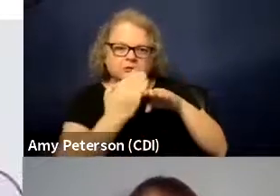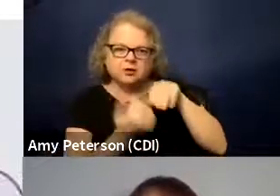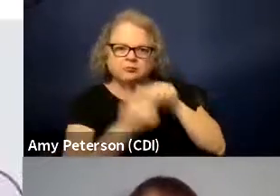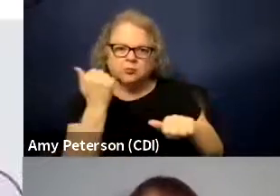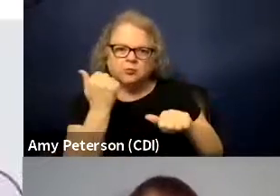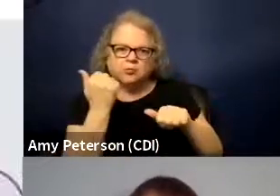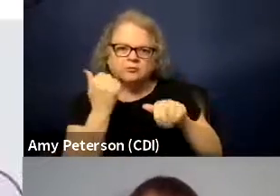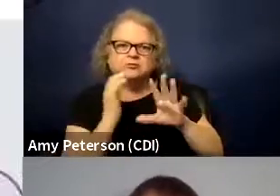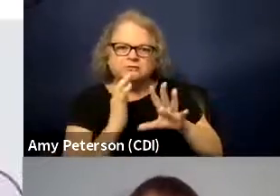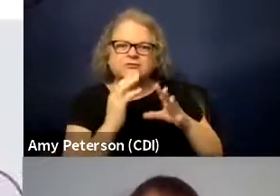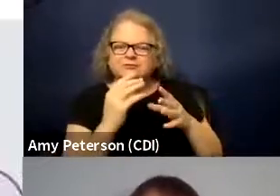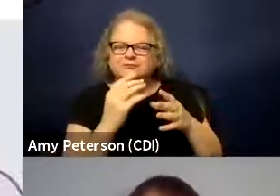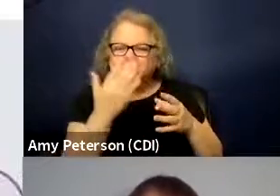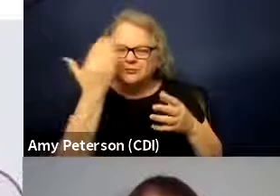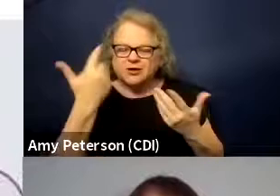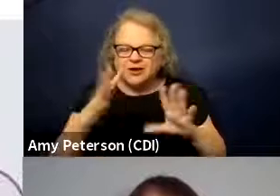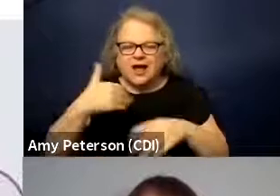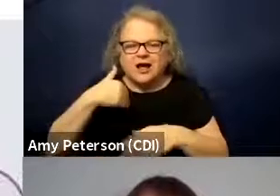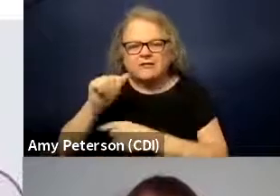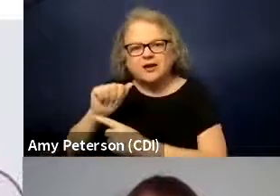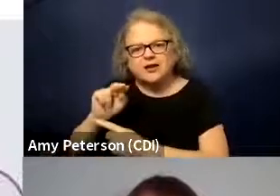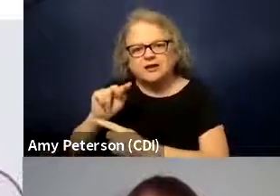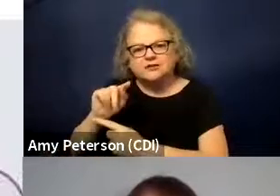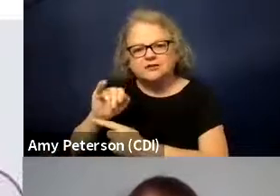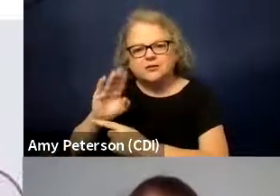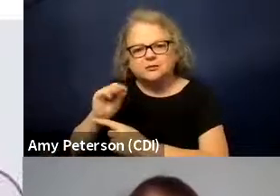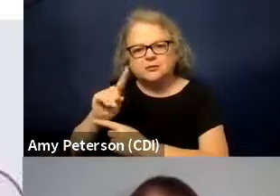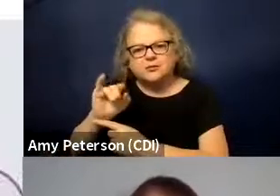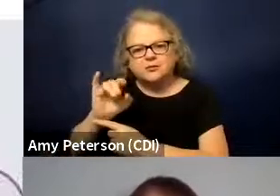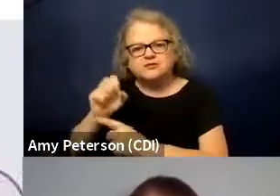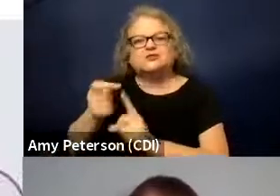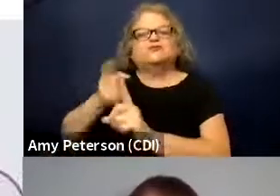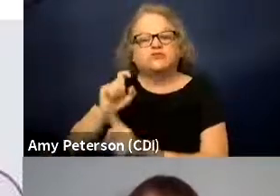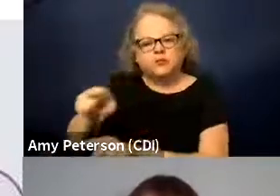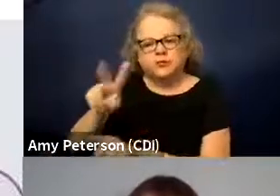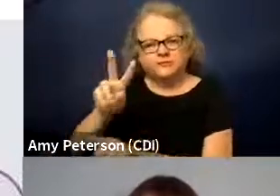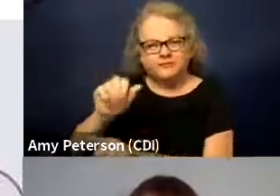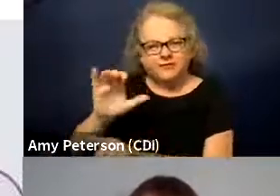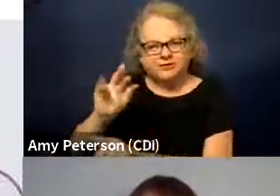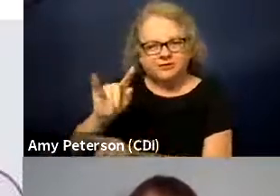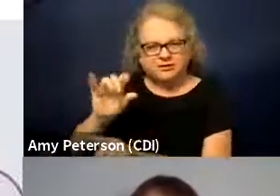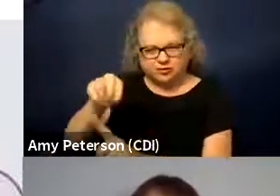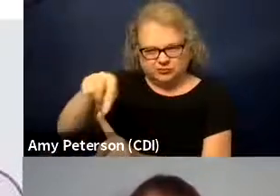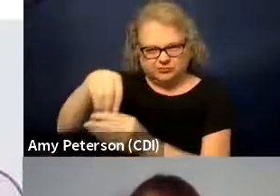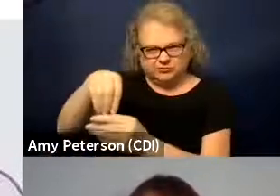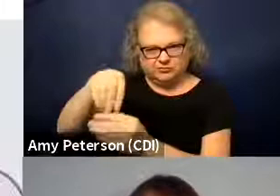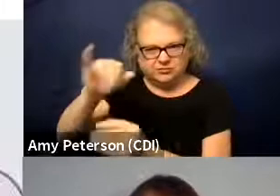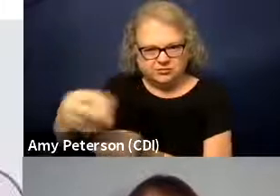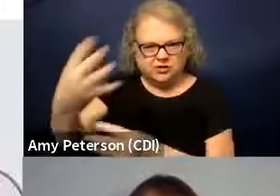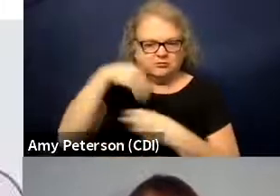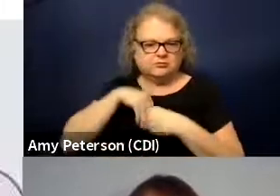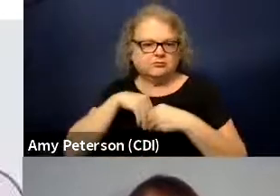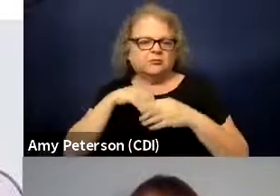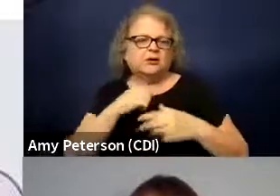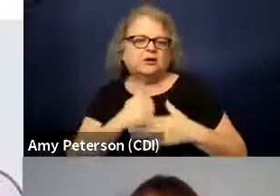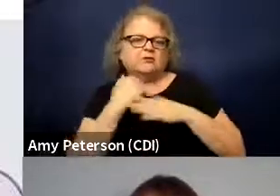And it sends some special immune system cells to go and find that virus, gobble it up, eat